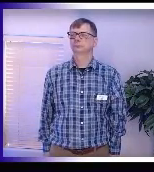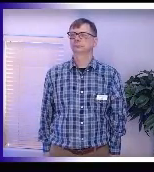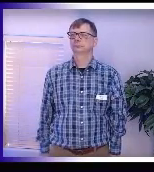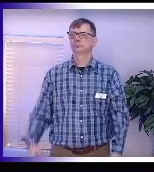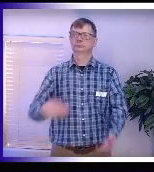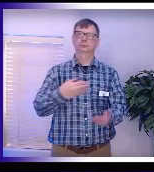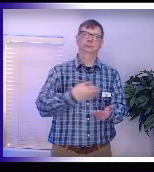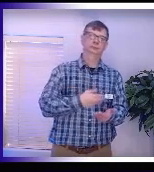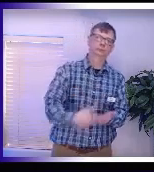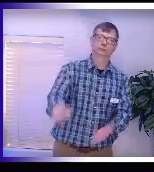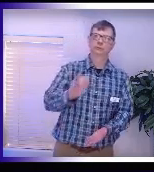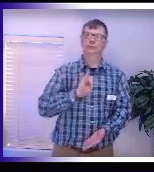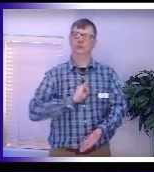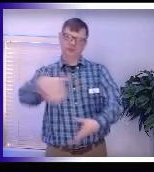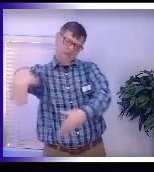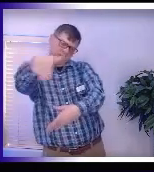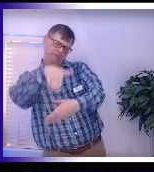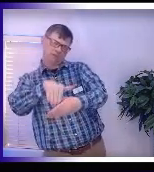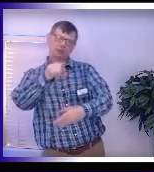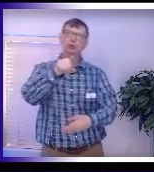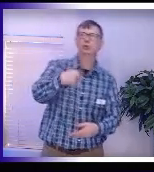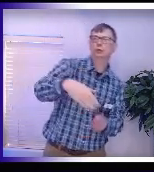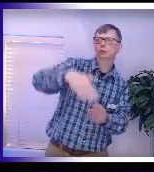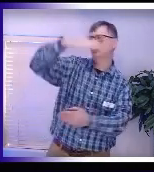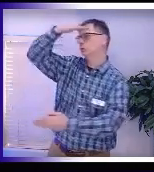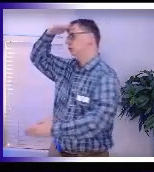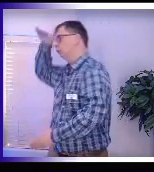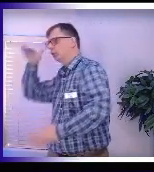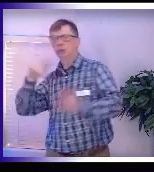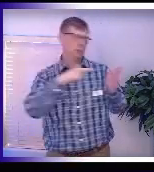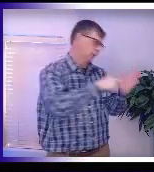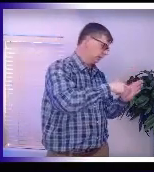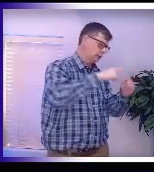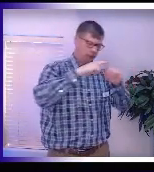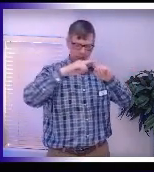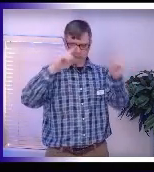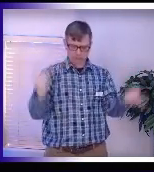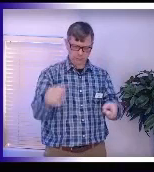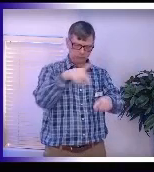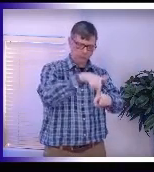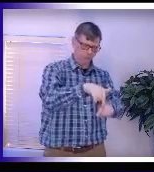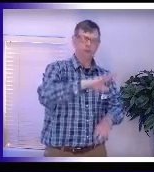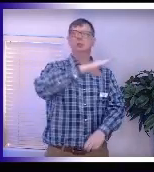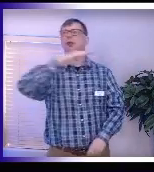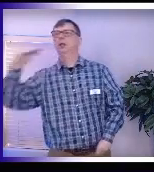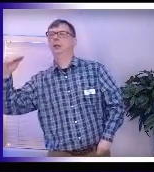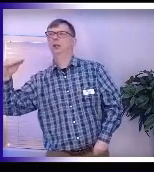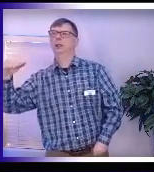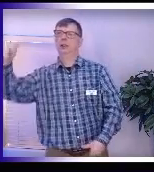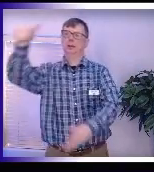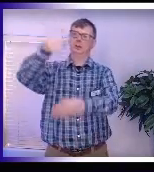So I invite you to look at a situation and put